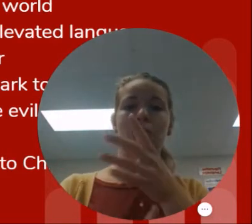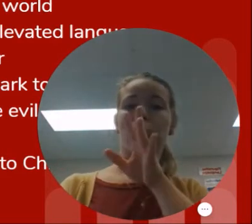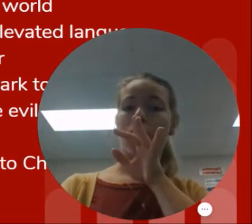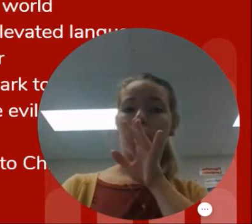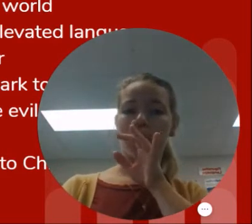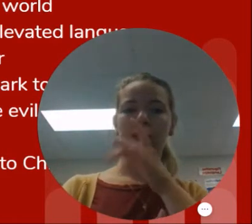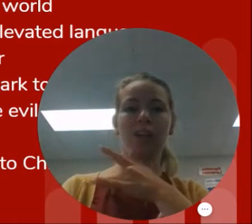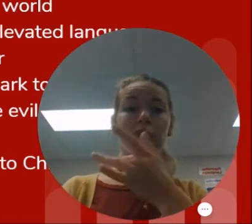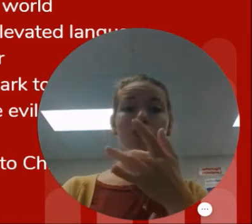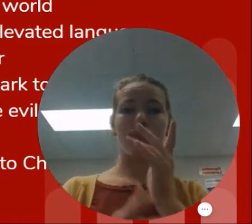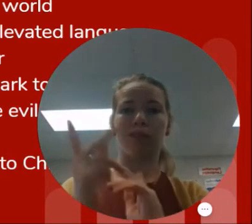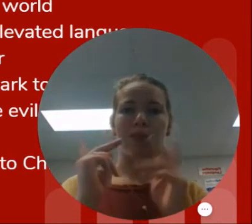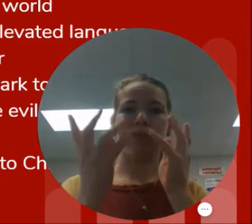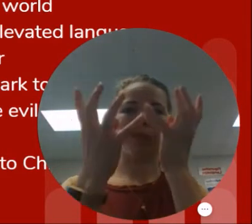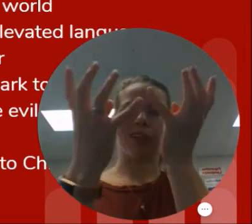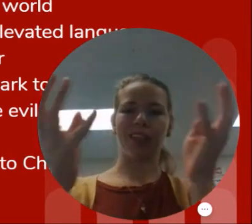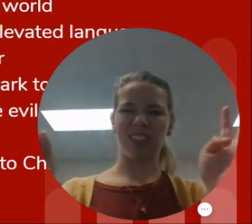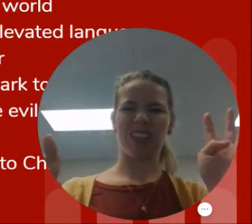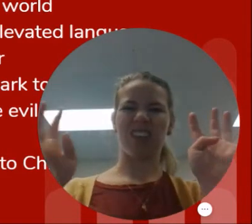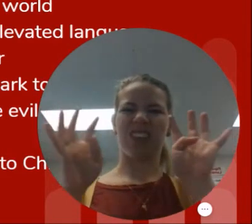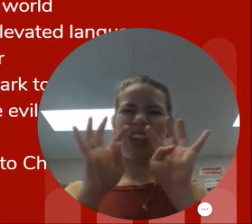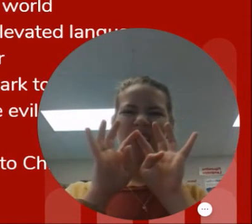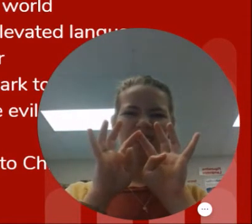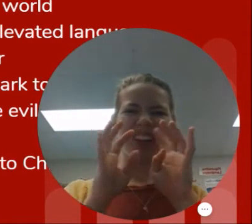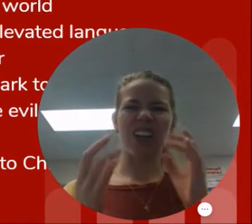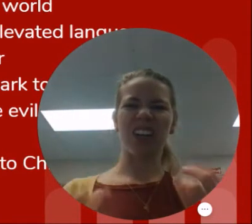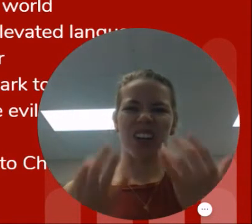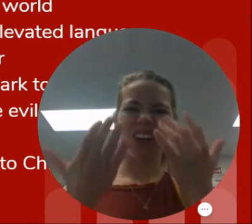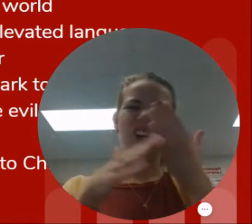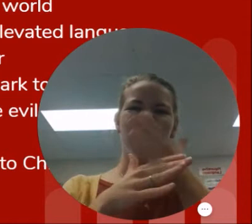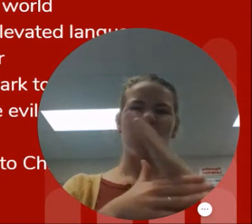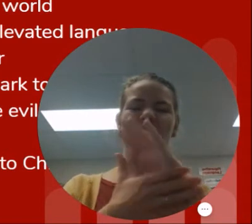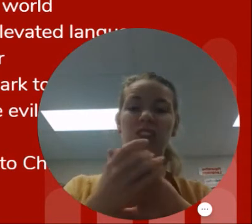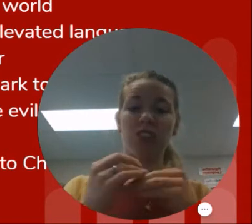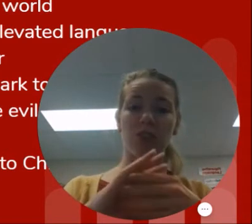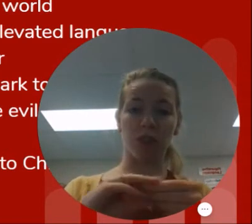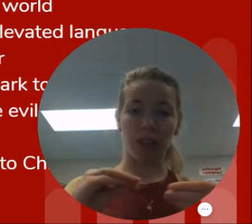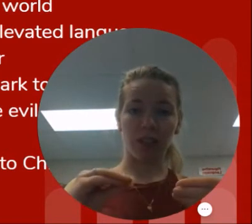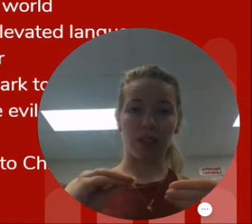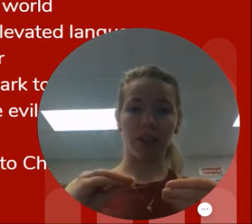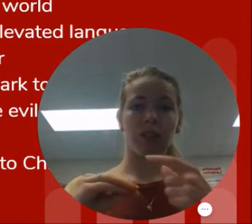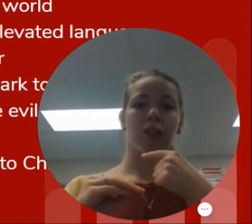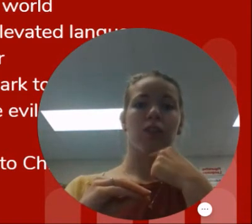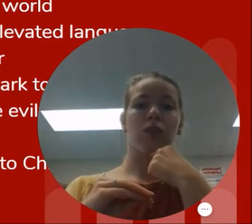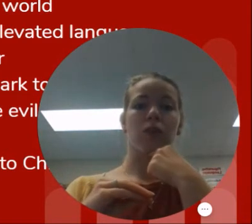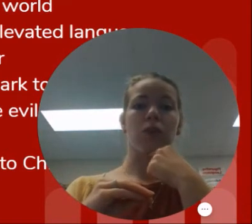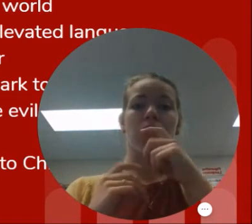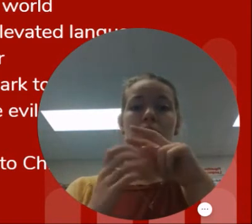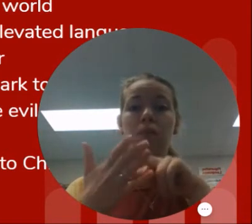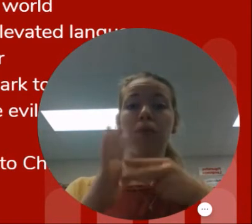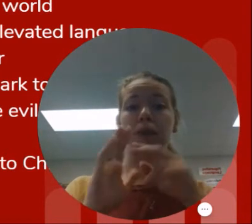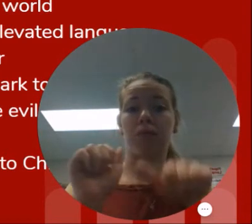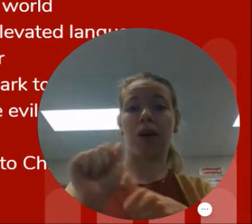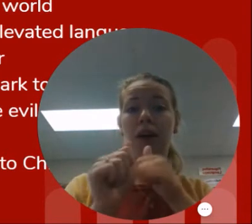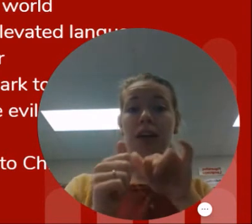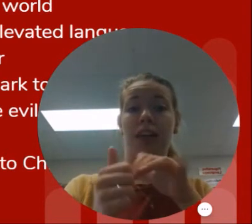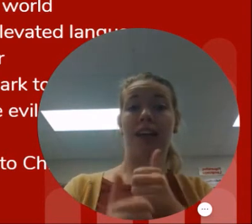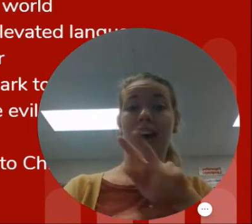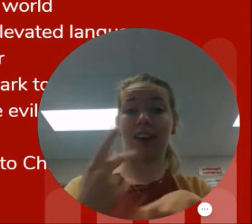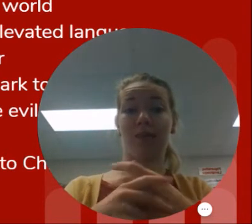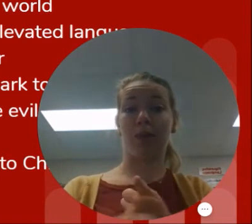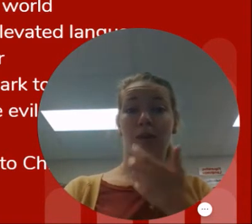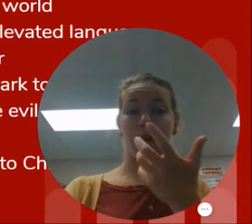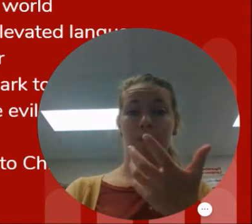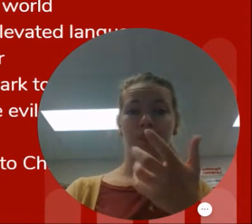Sometimes it's told orally, and usually people are like sitting around a campfire sharing stories. So there's a purpose behind